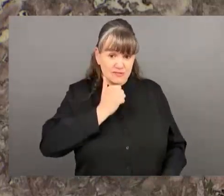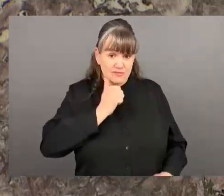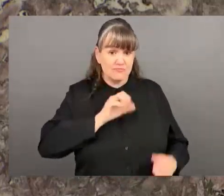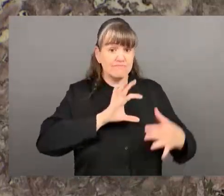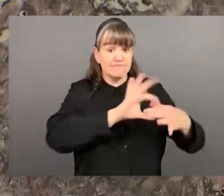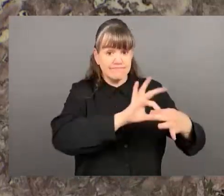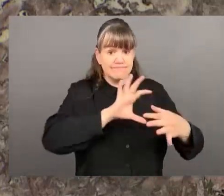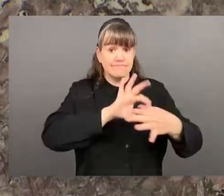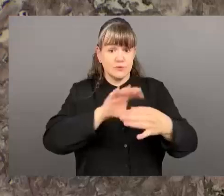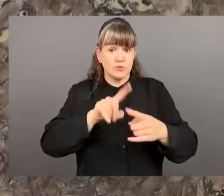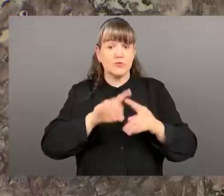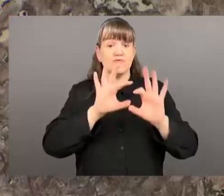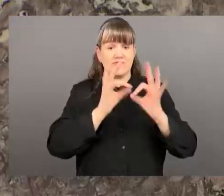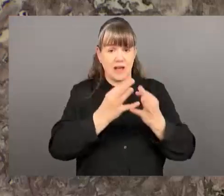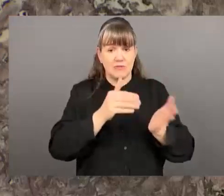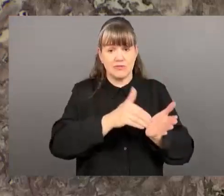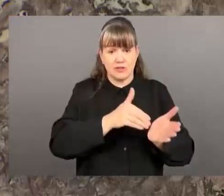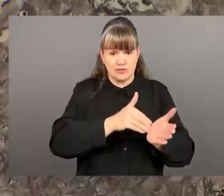Speaker,